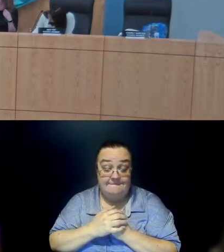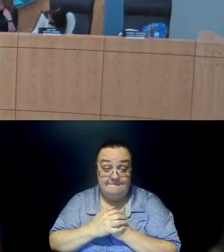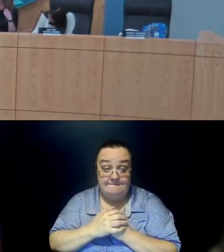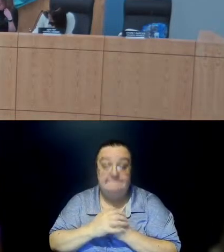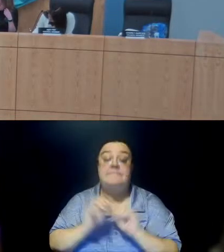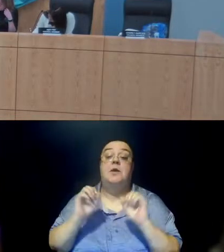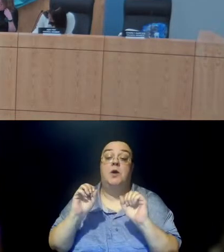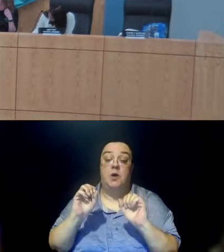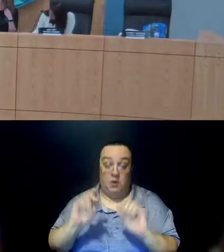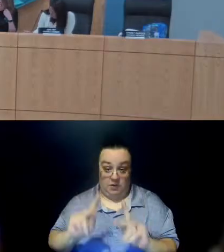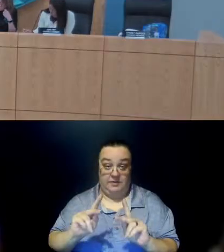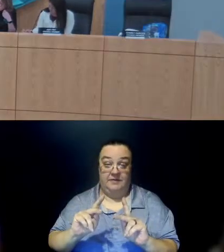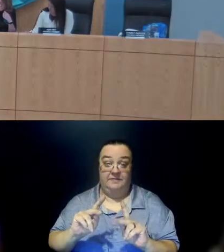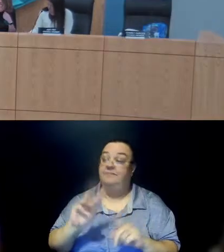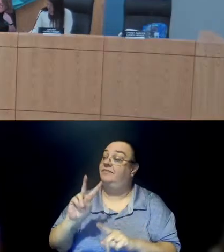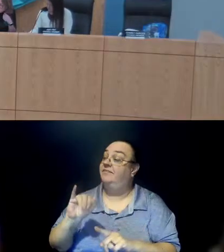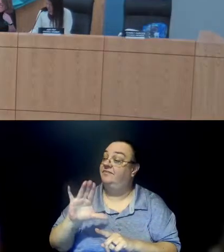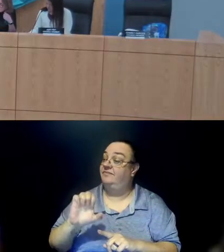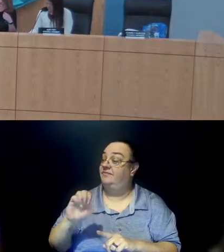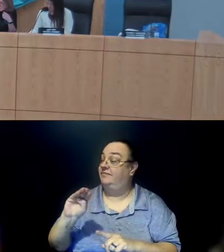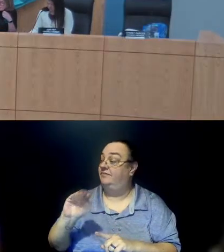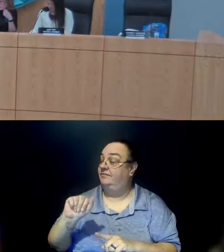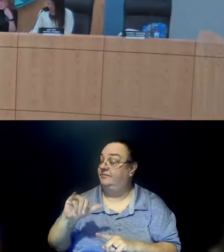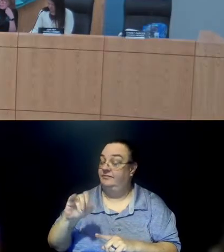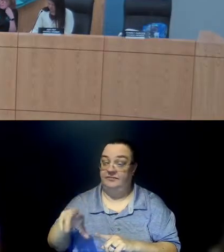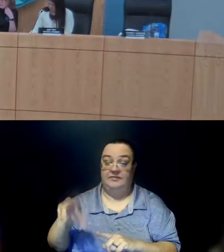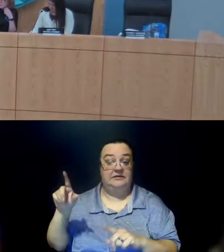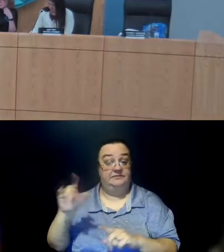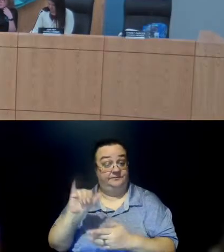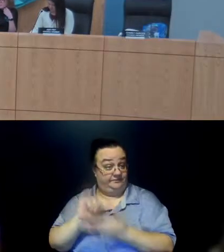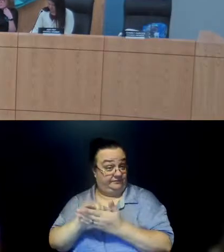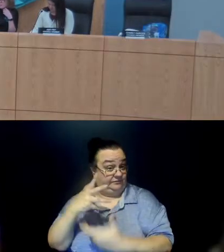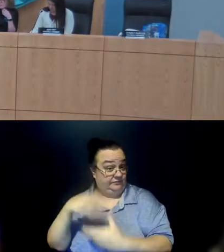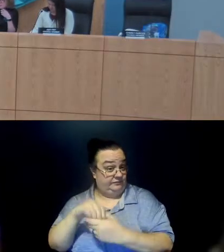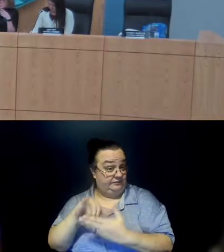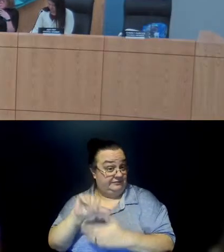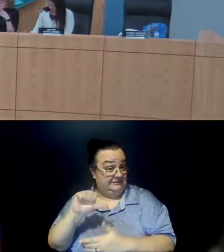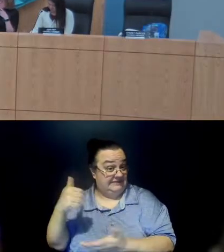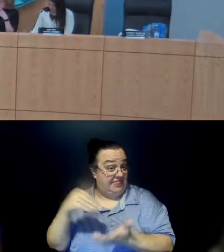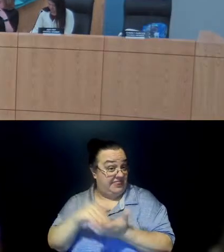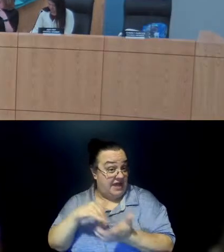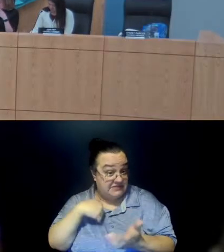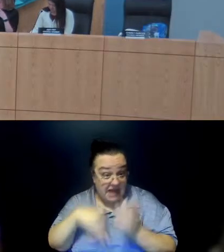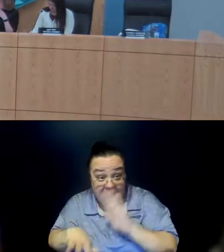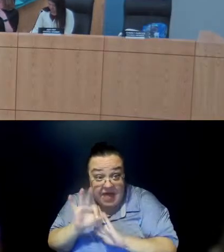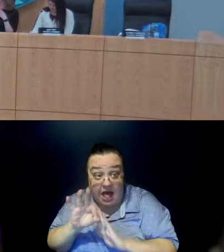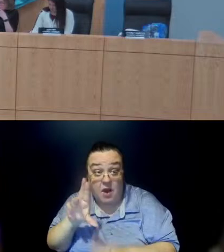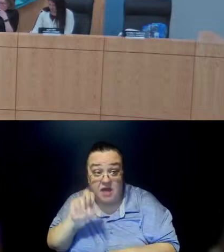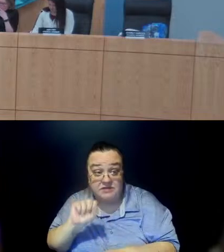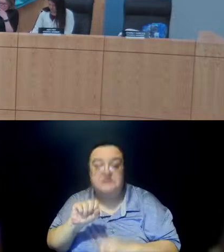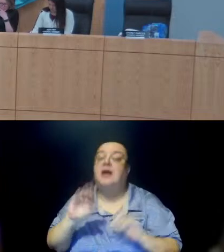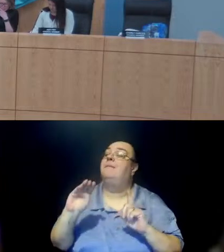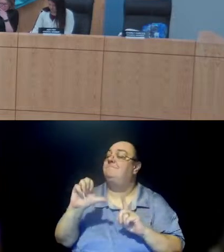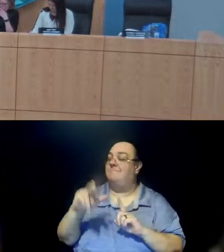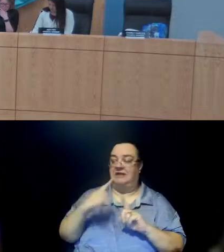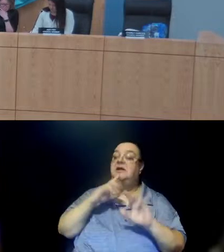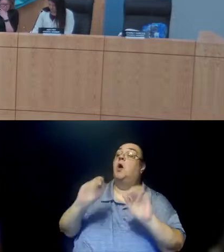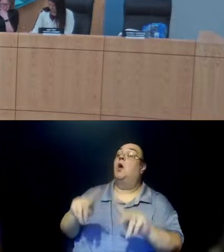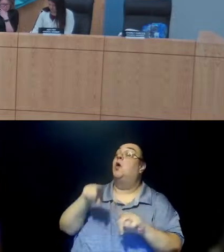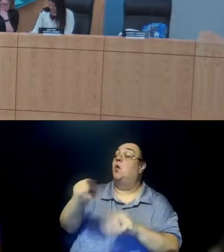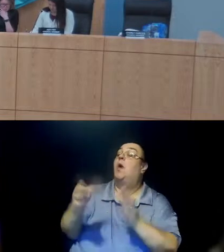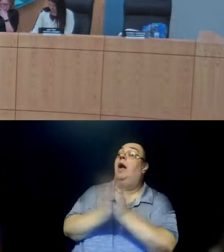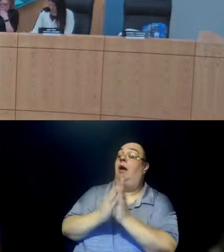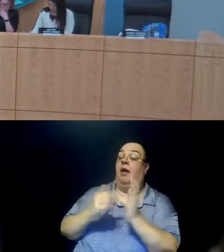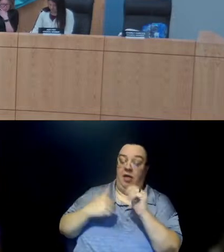Okay. Vice Mayor. Does that include that 10,000 I found us? Yeah, no, okay, you asked